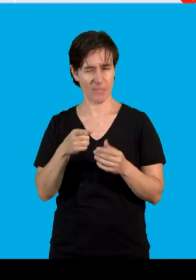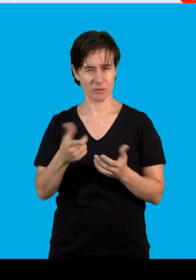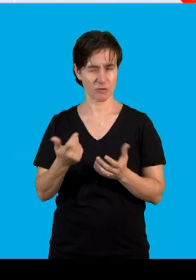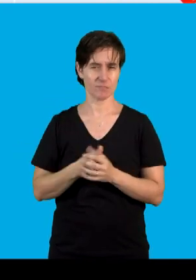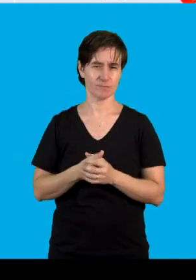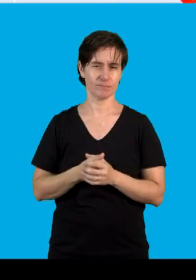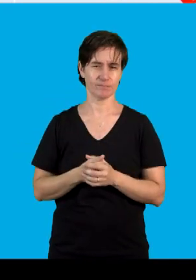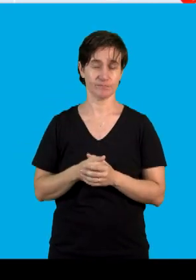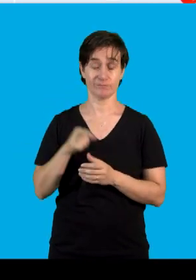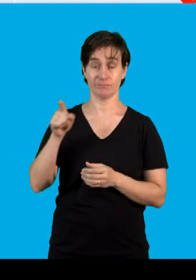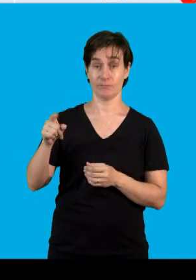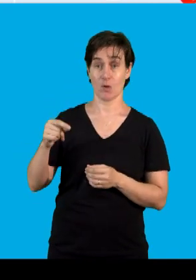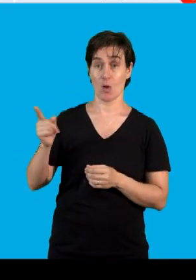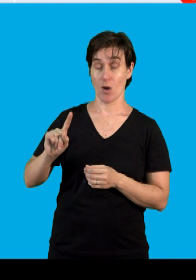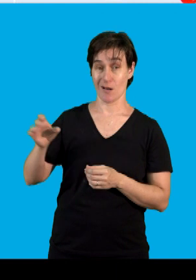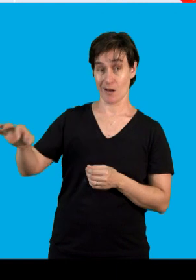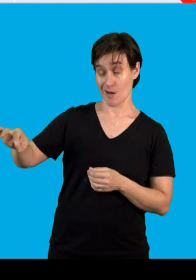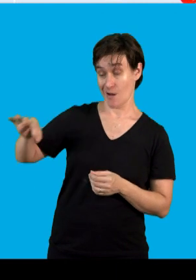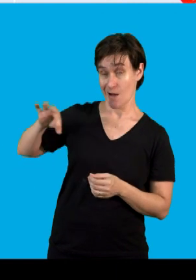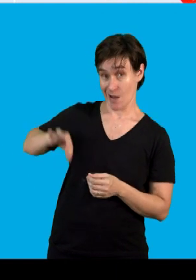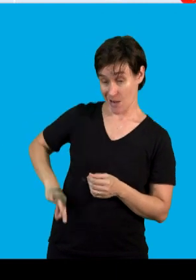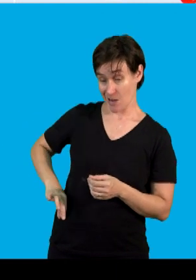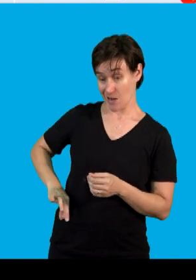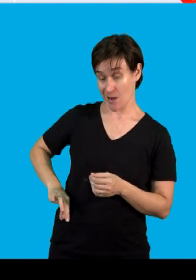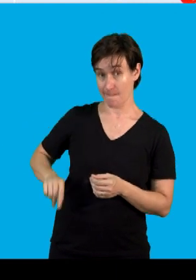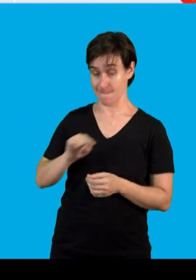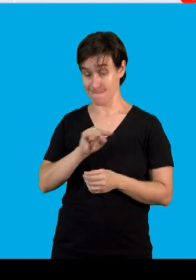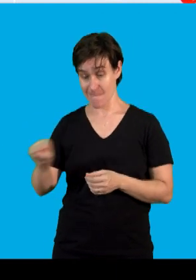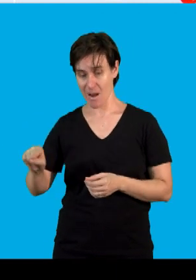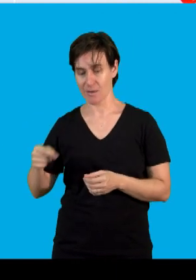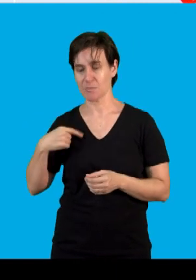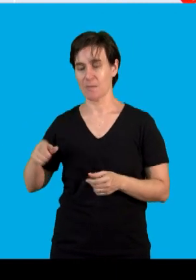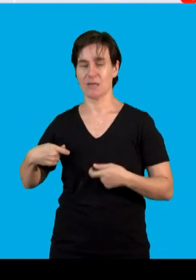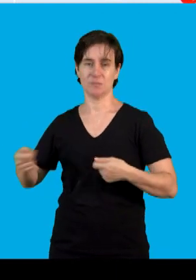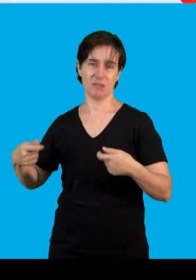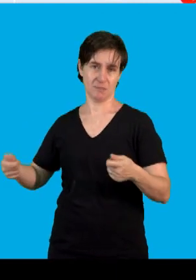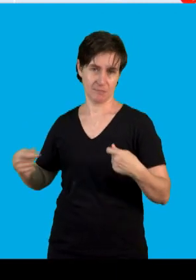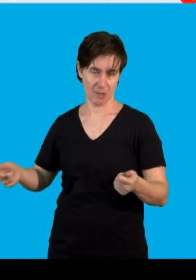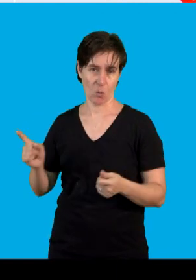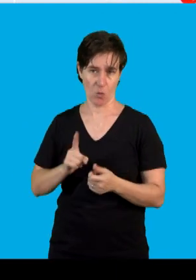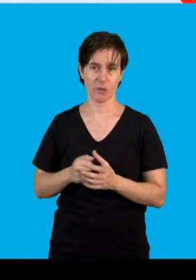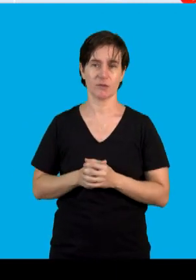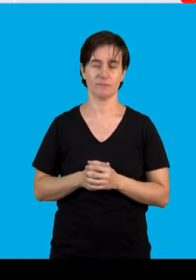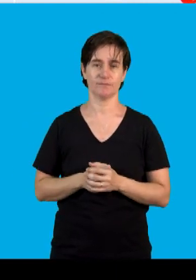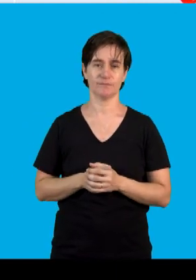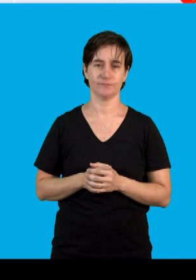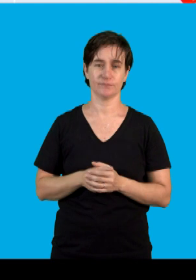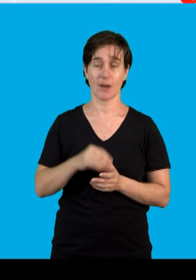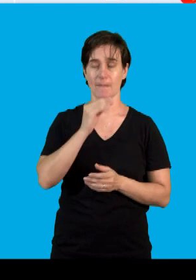is my income minus my expenses. So it's going to be the